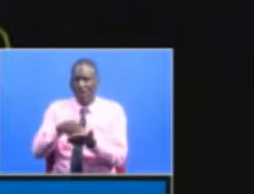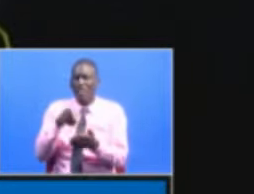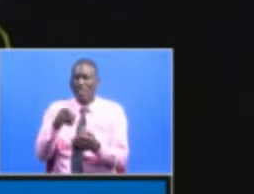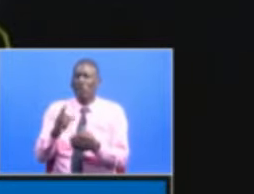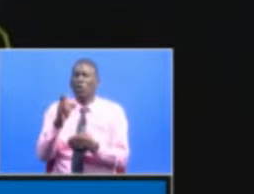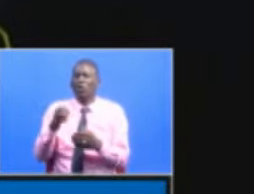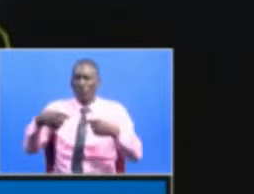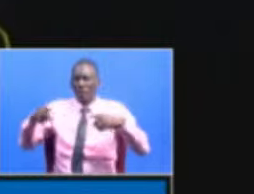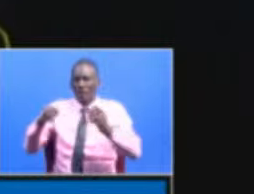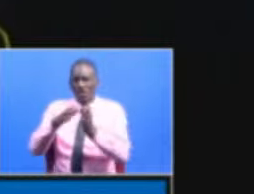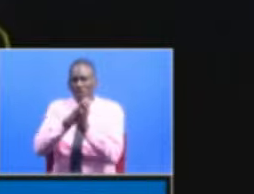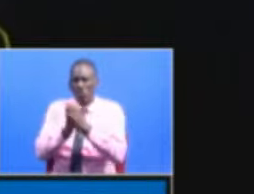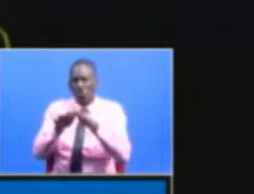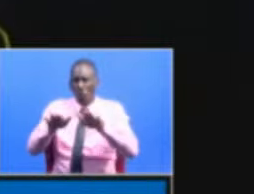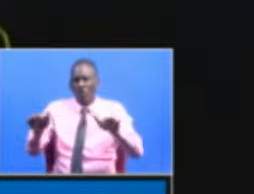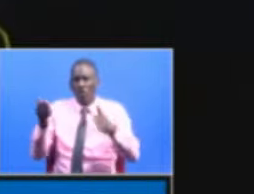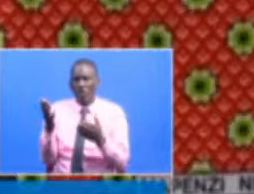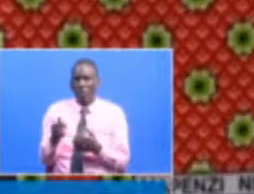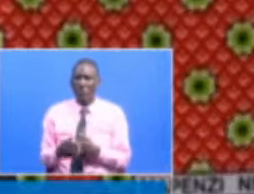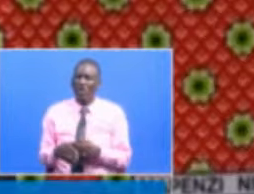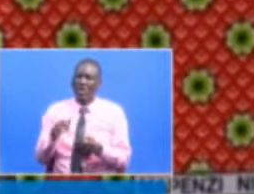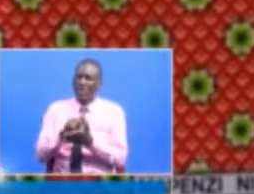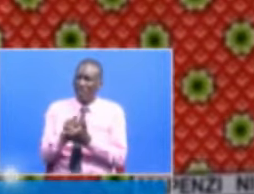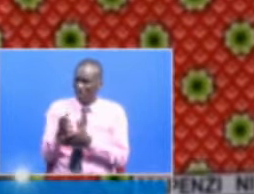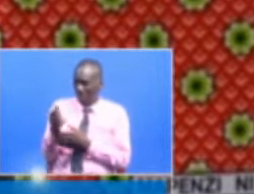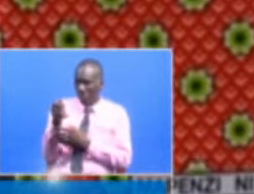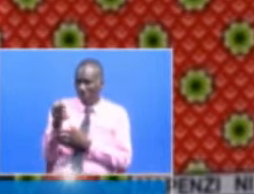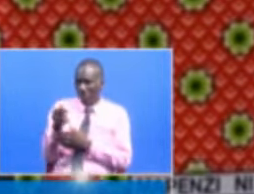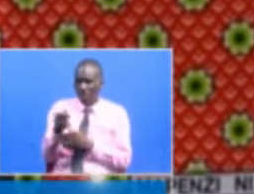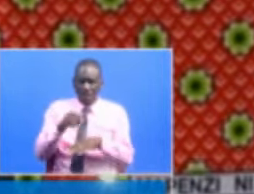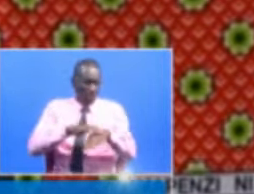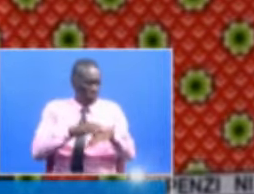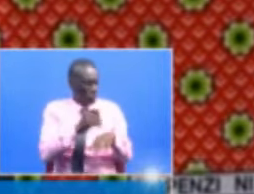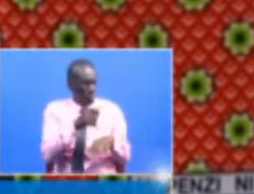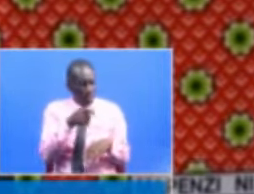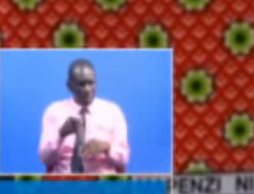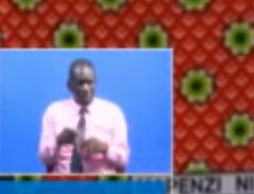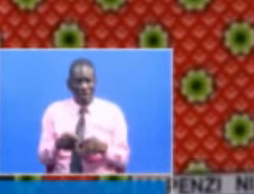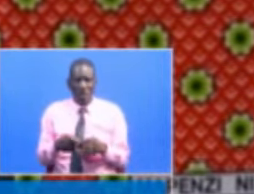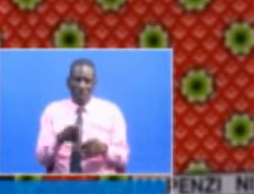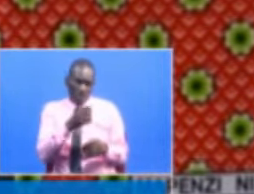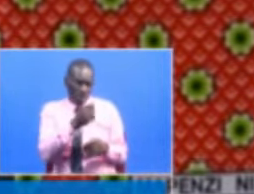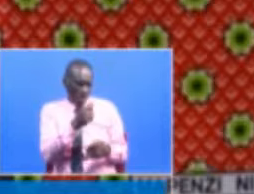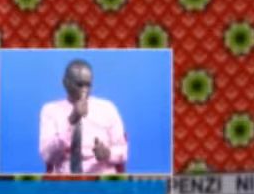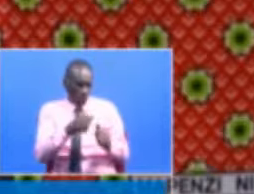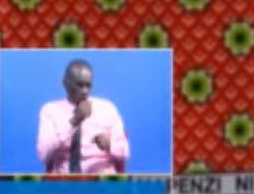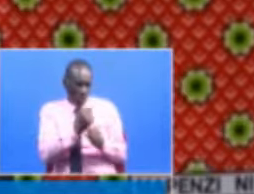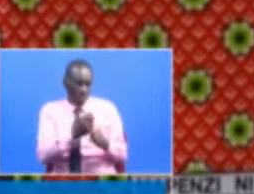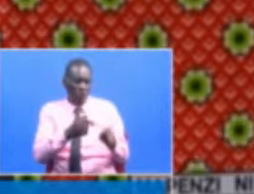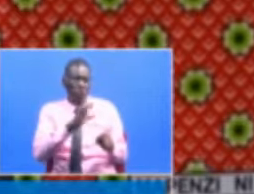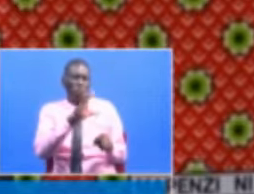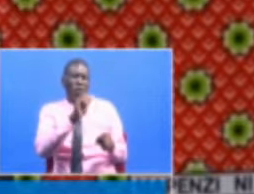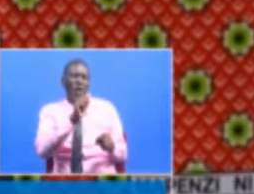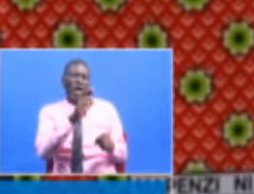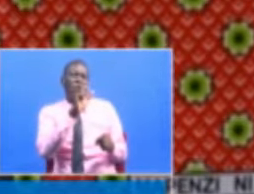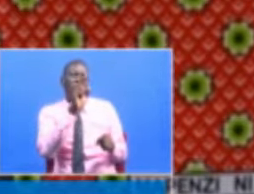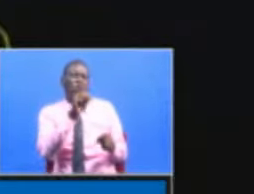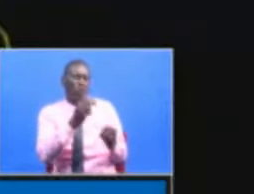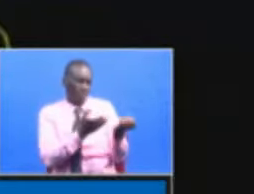success stories on the ground. And is that money good money? Sorry? The money that they are making from the carbon trading, is it good